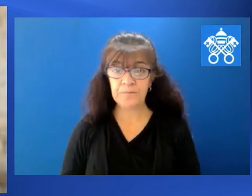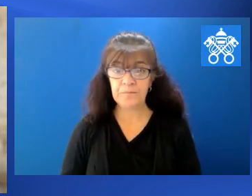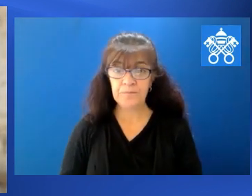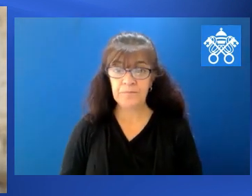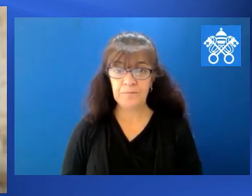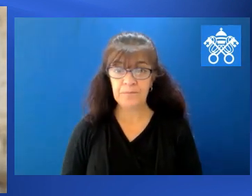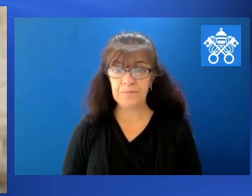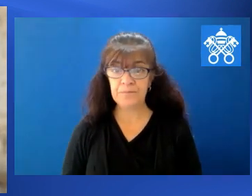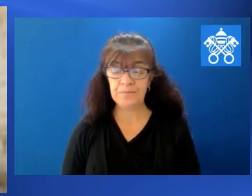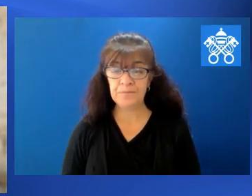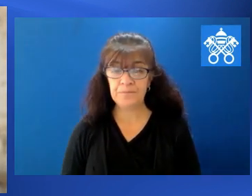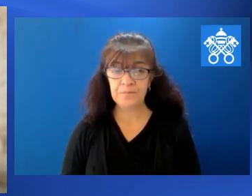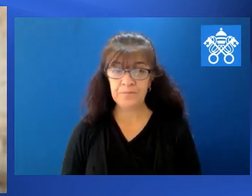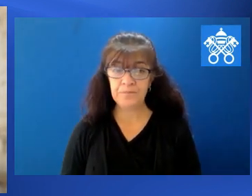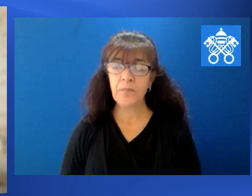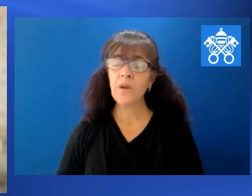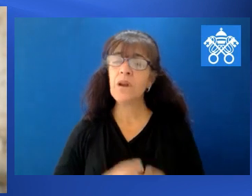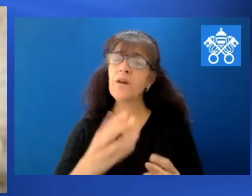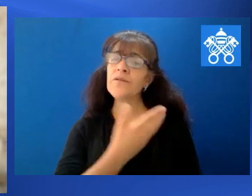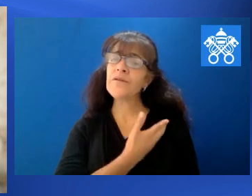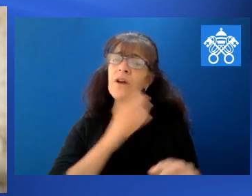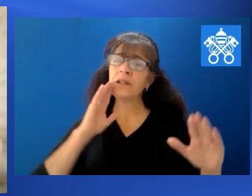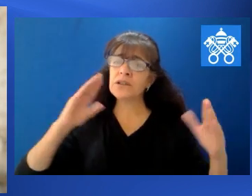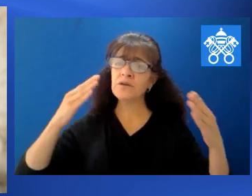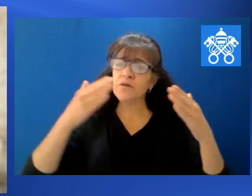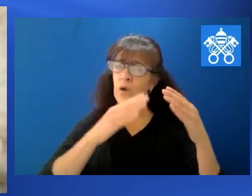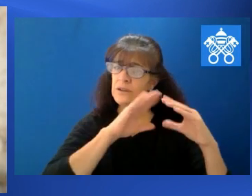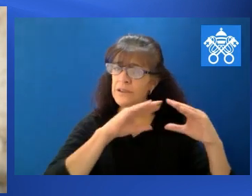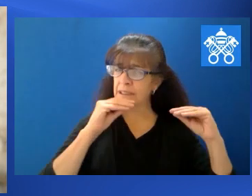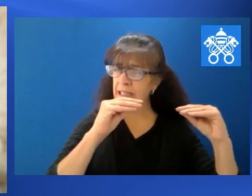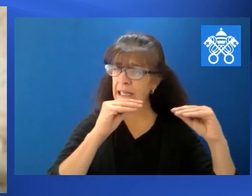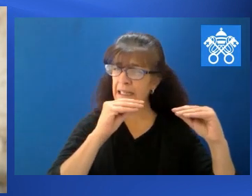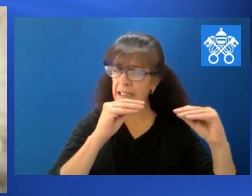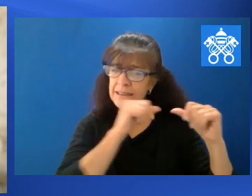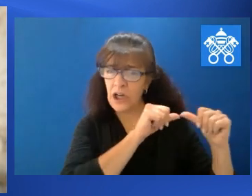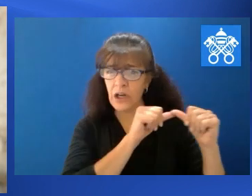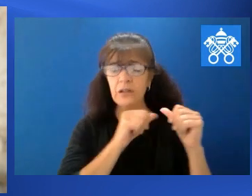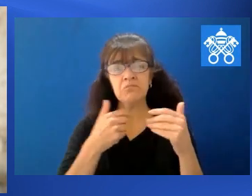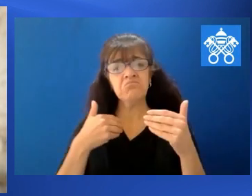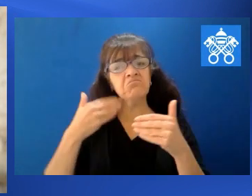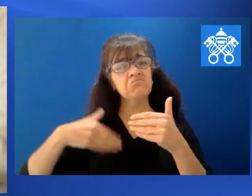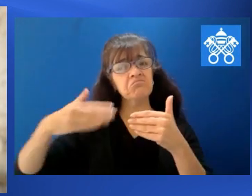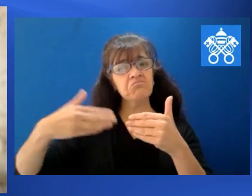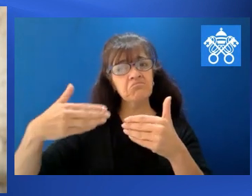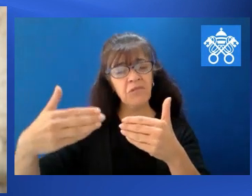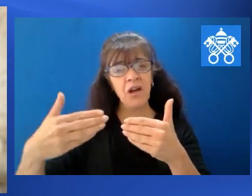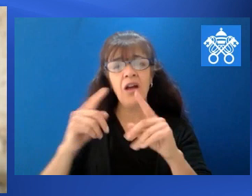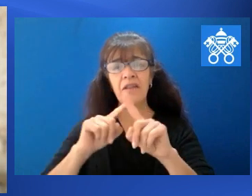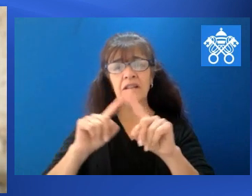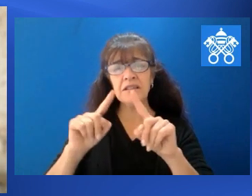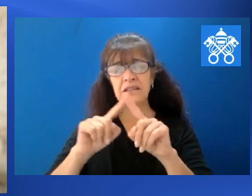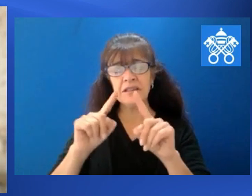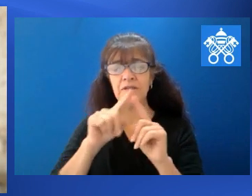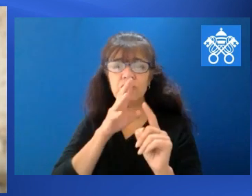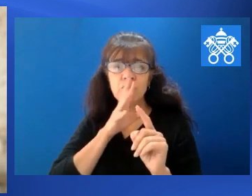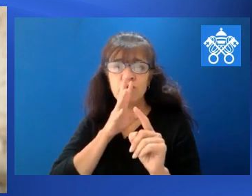The Pope focused his catechesis, which is a continuation of his series on apostolic zeal.